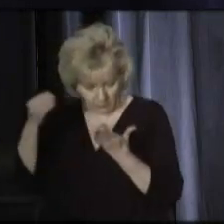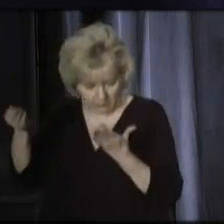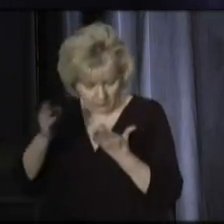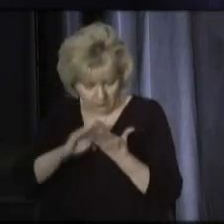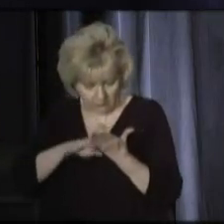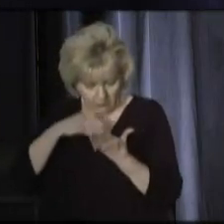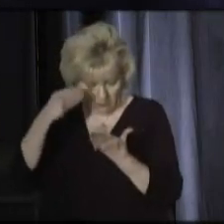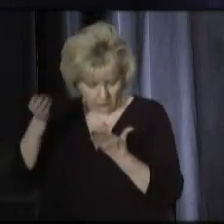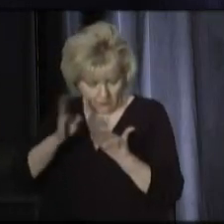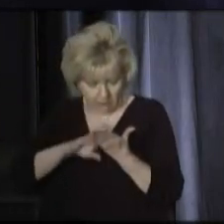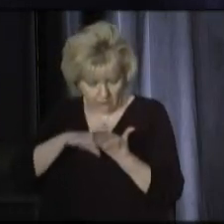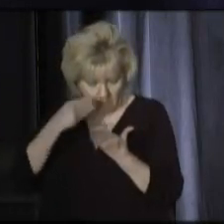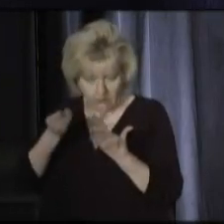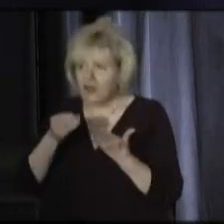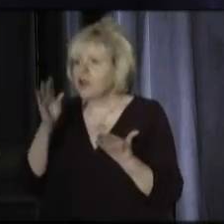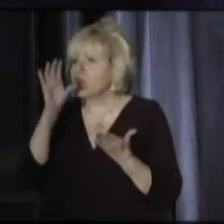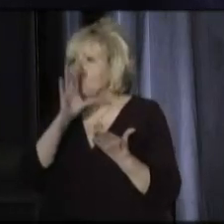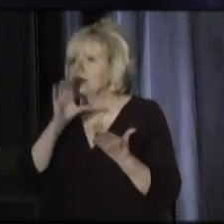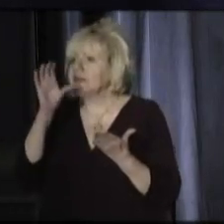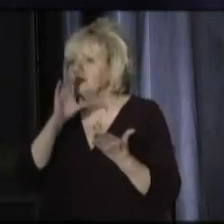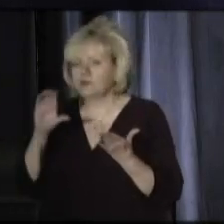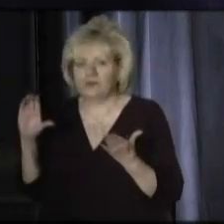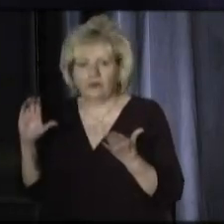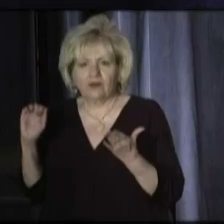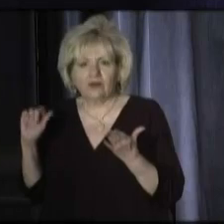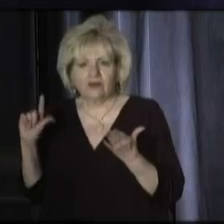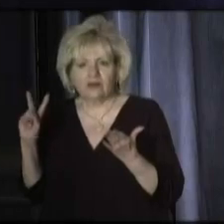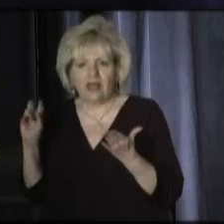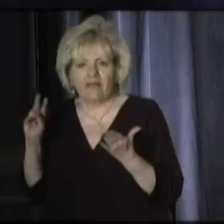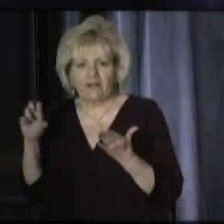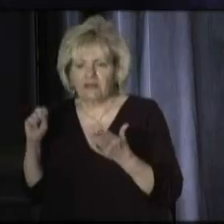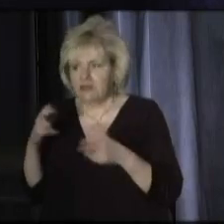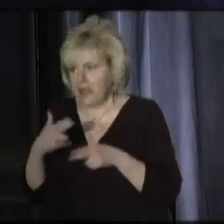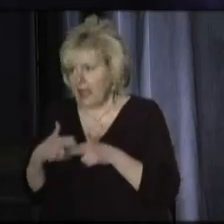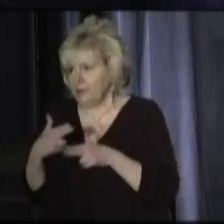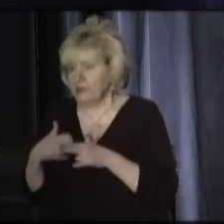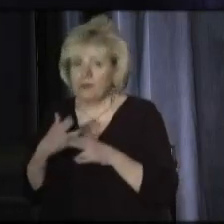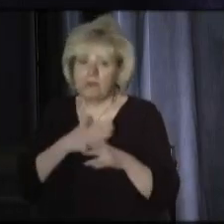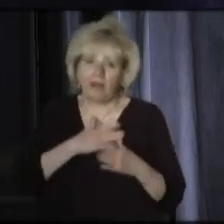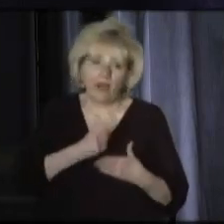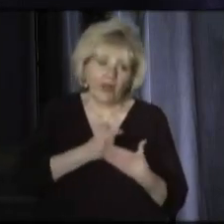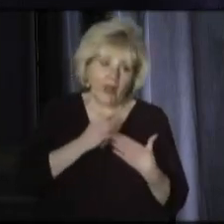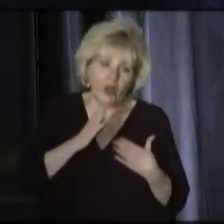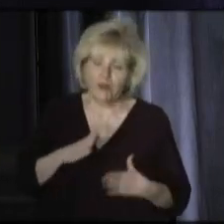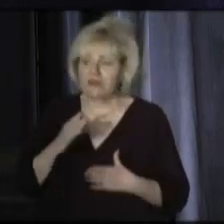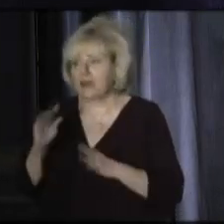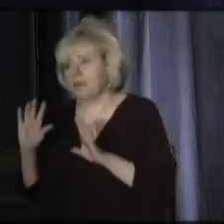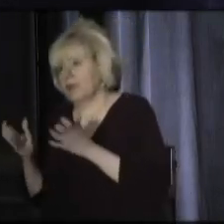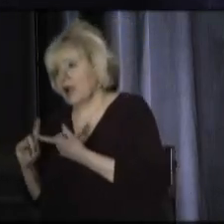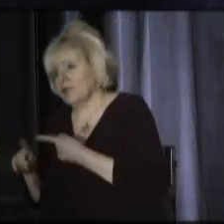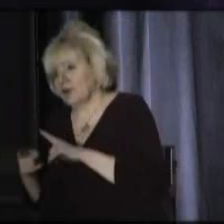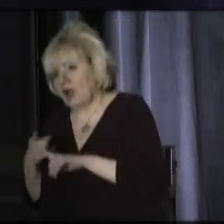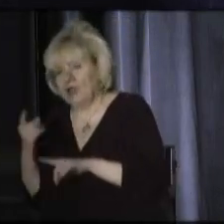as we could, cradling them in our mouths. They were sour to the stone, barely any meat on them, and none of them were